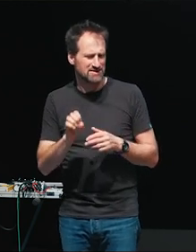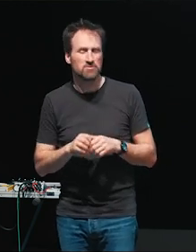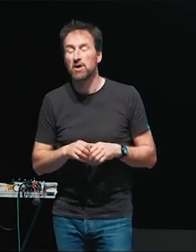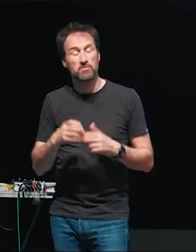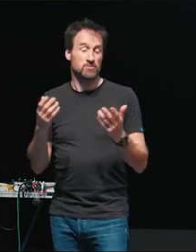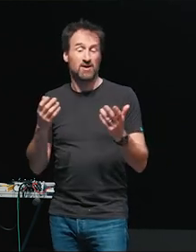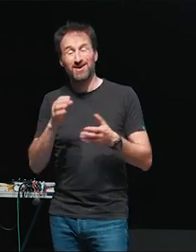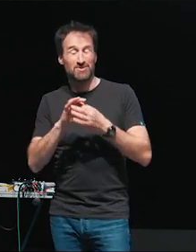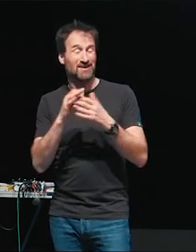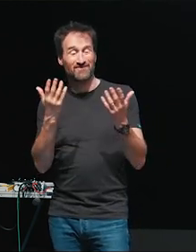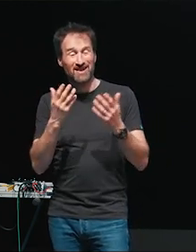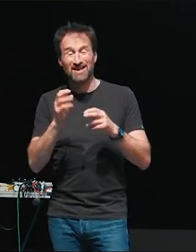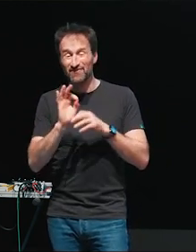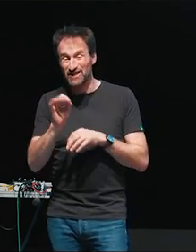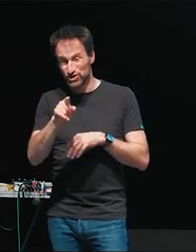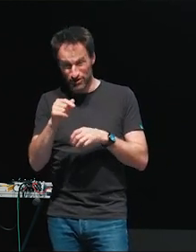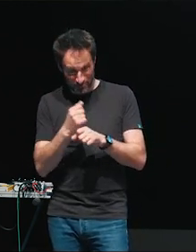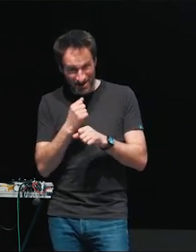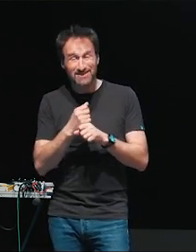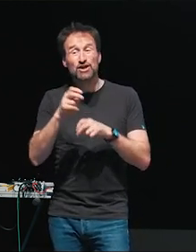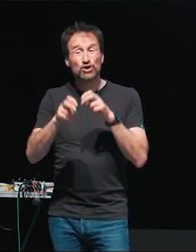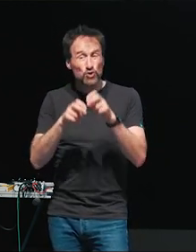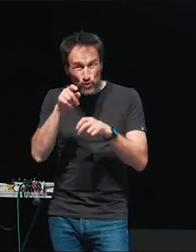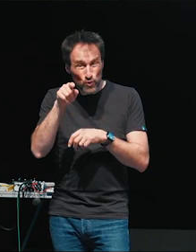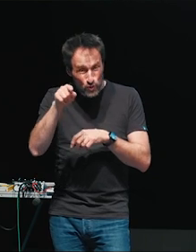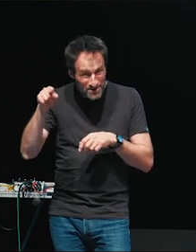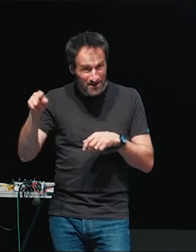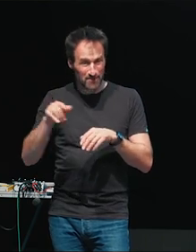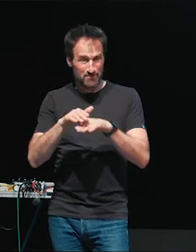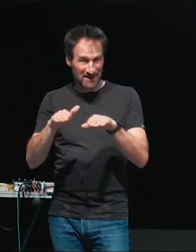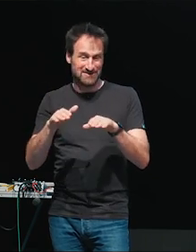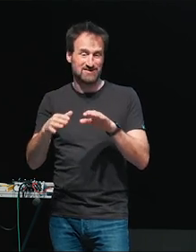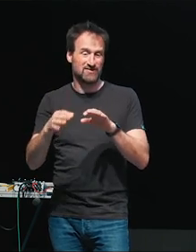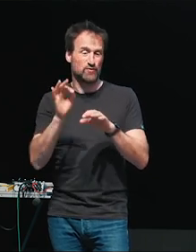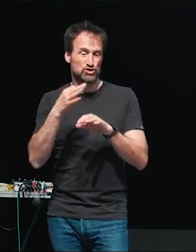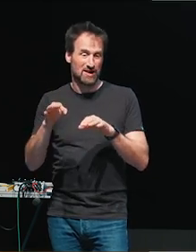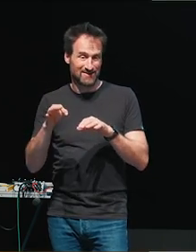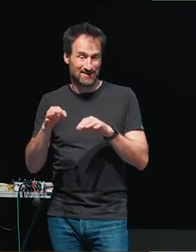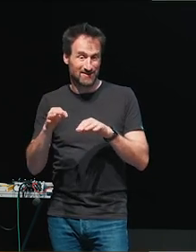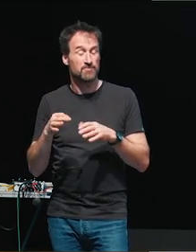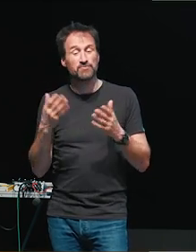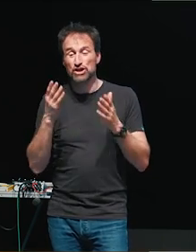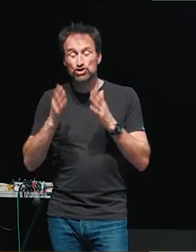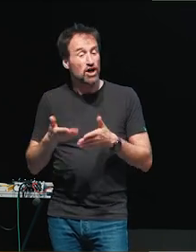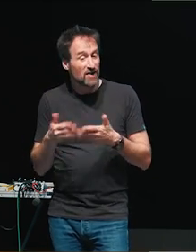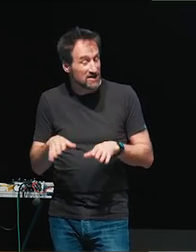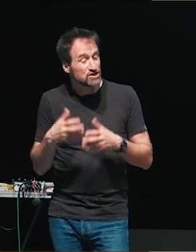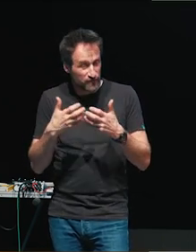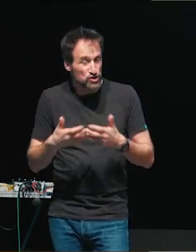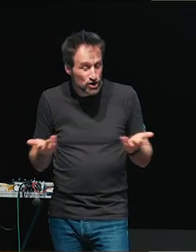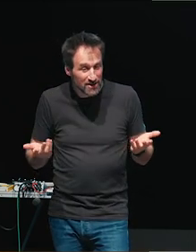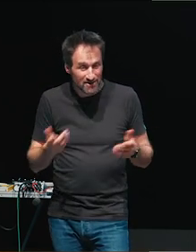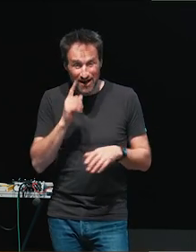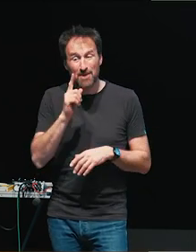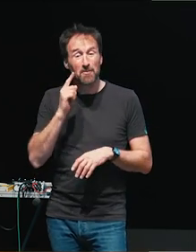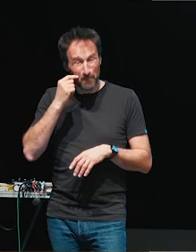to it, it's a user-facing functionality. Things like those, serverless will work pretty well. But tomorrow,